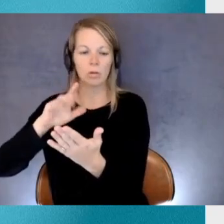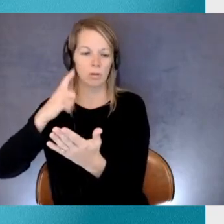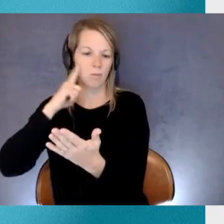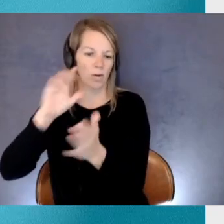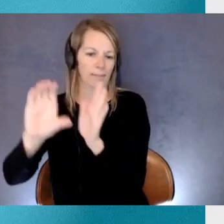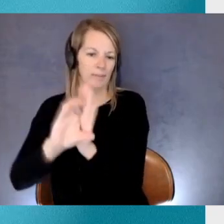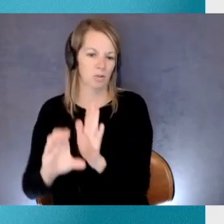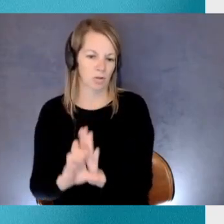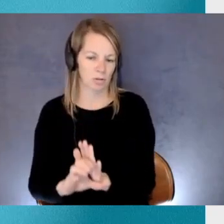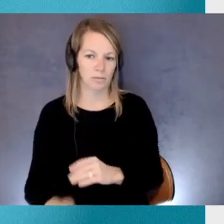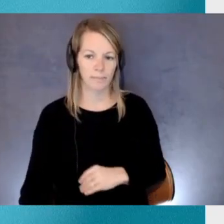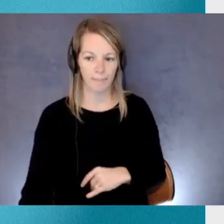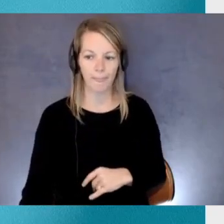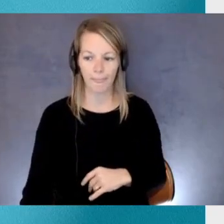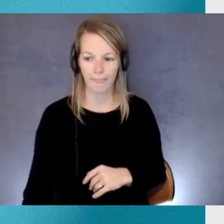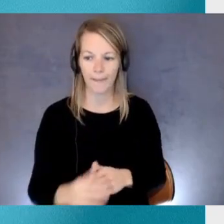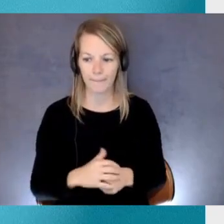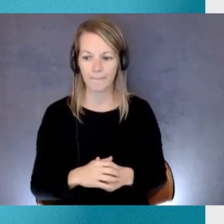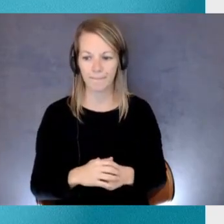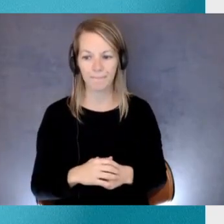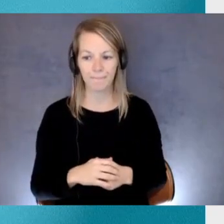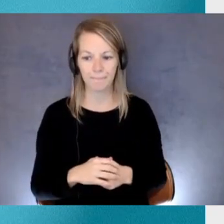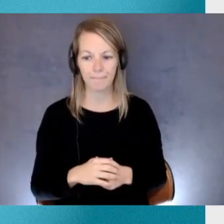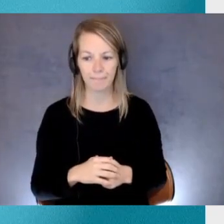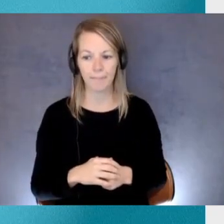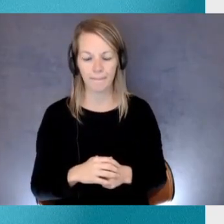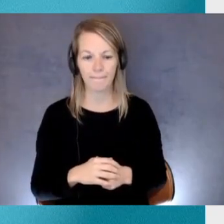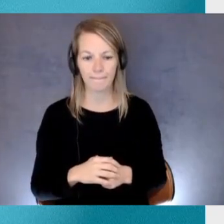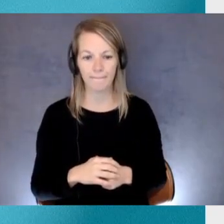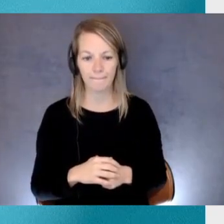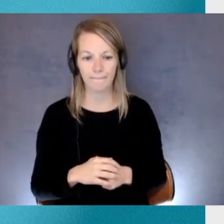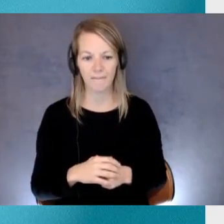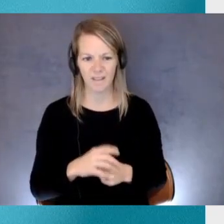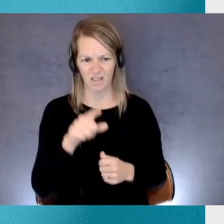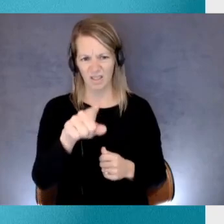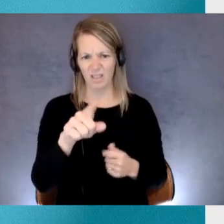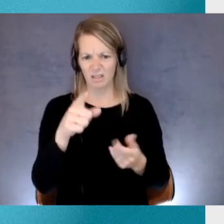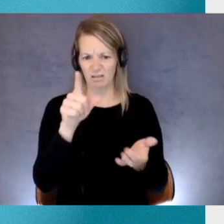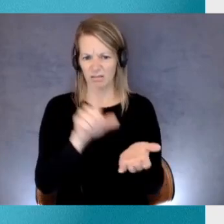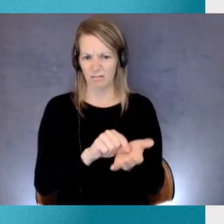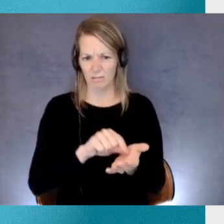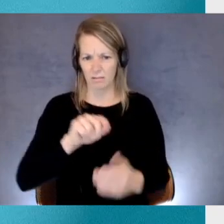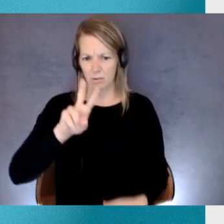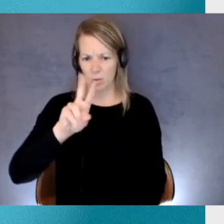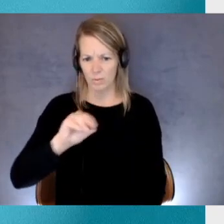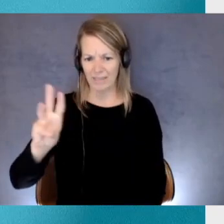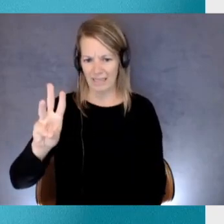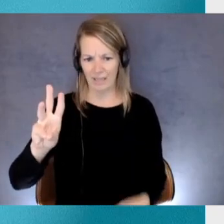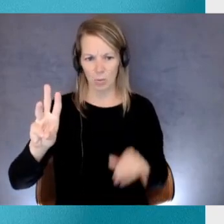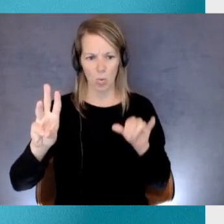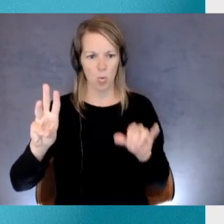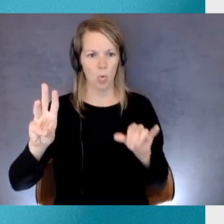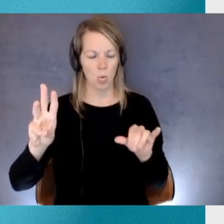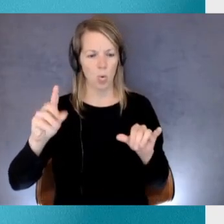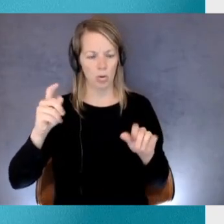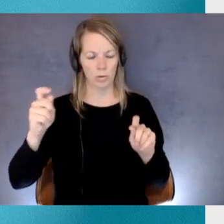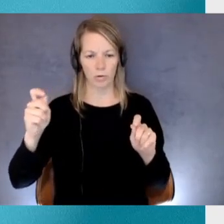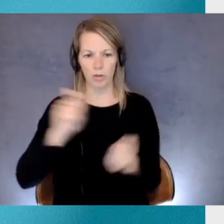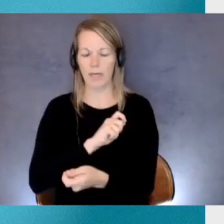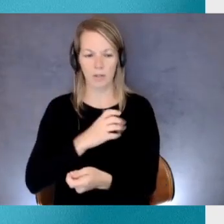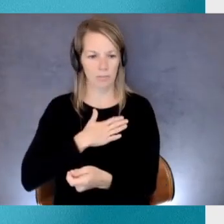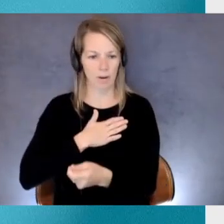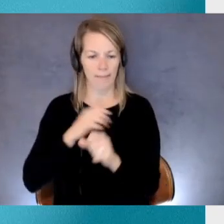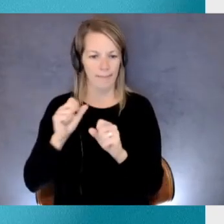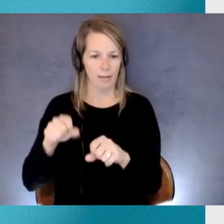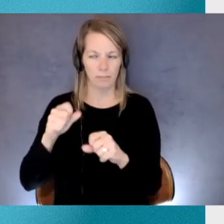images. So this is a book that came out in, I think, 2006, really rocked my world and changed the possibility of what